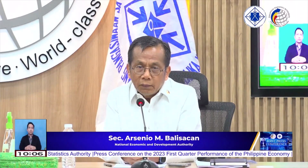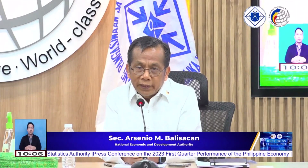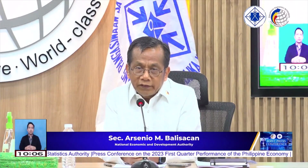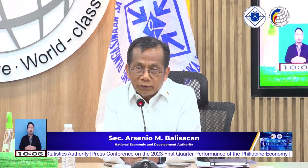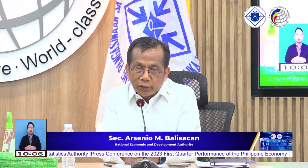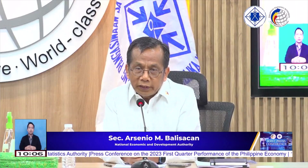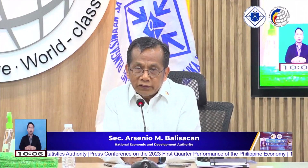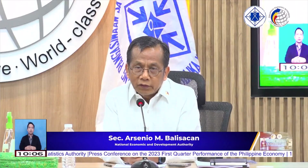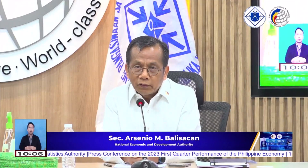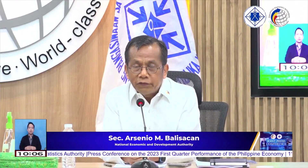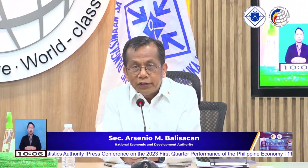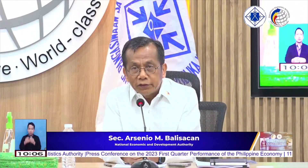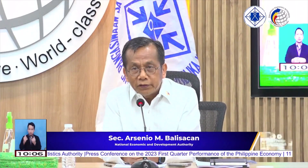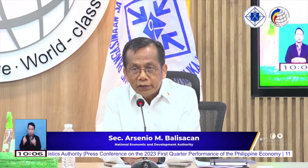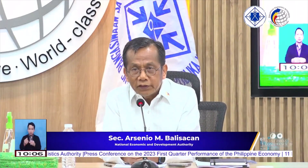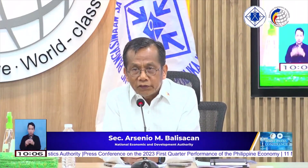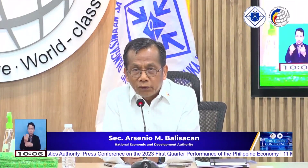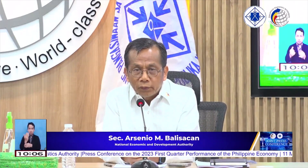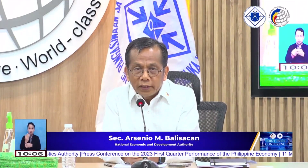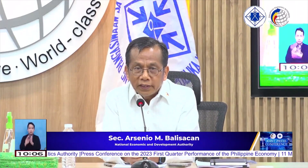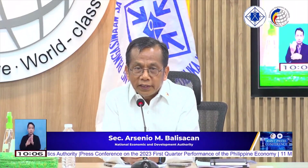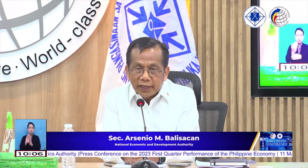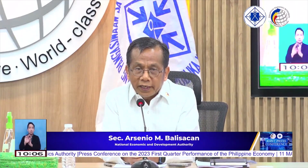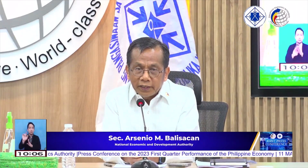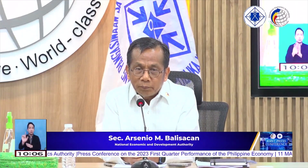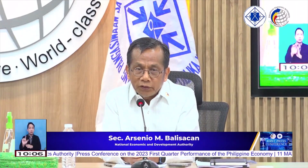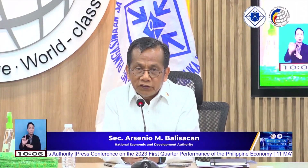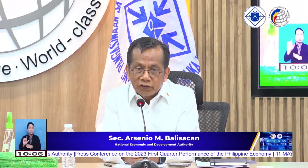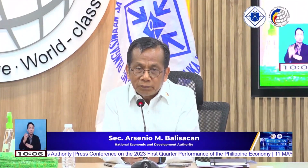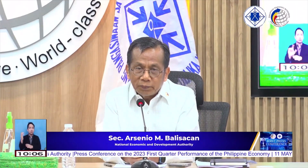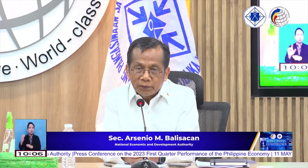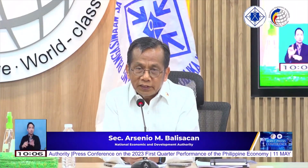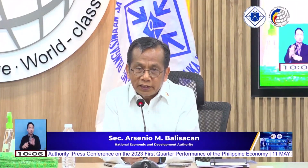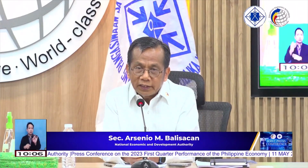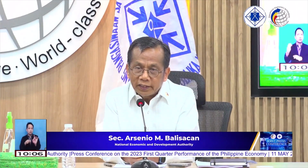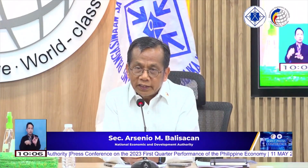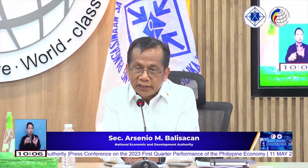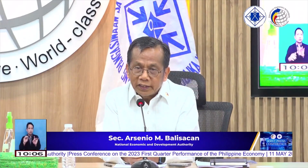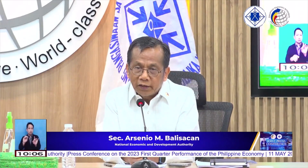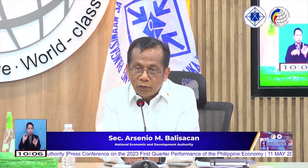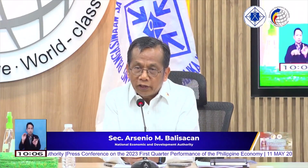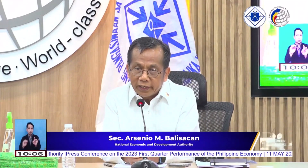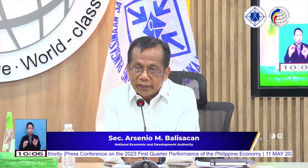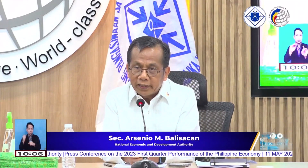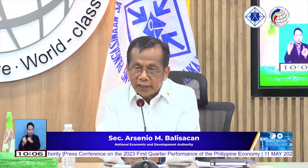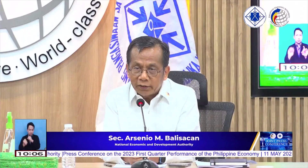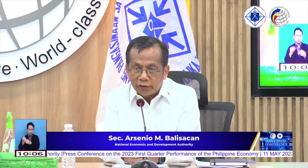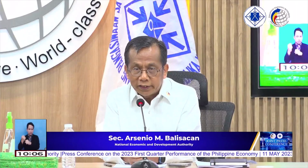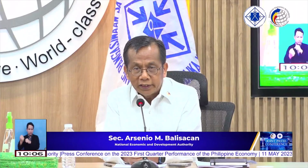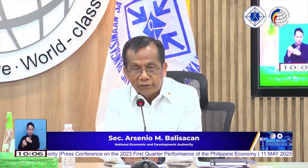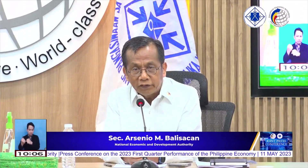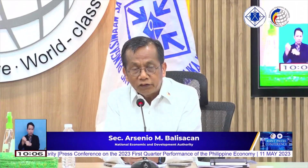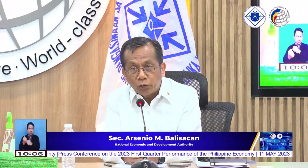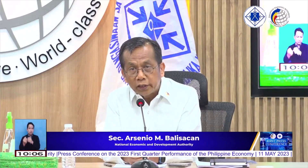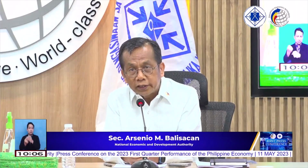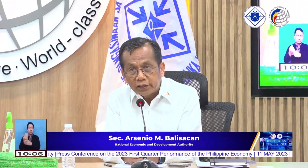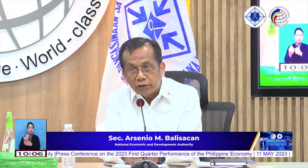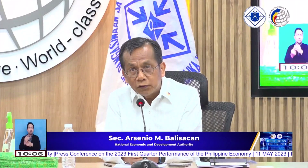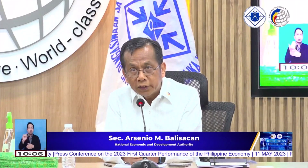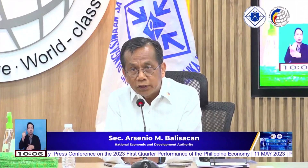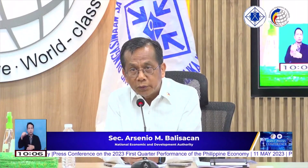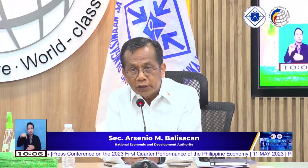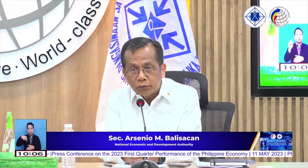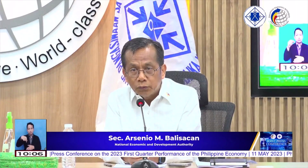While this quarter's growth figure is lower than the 8.0% year-on-year growth rate recorded in the first quarter of